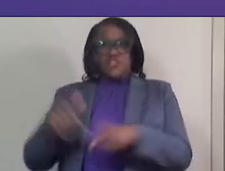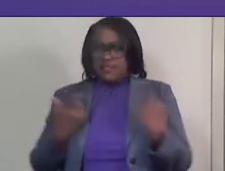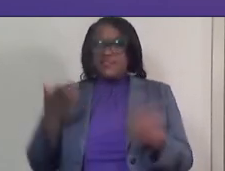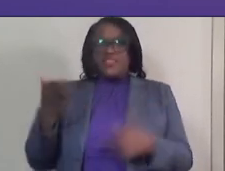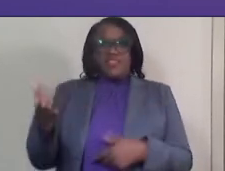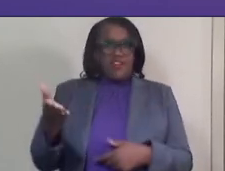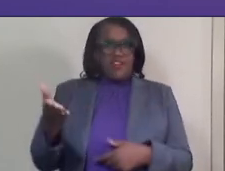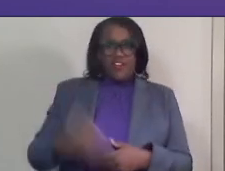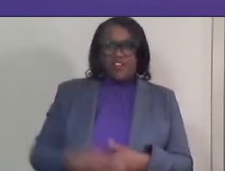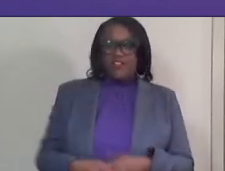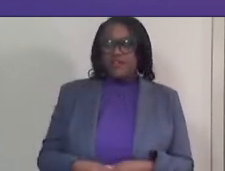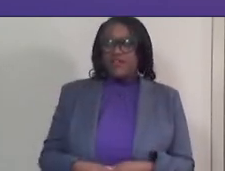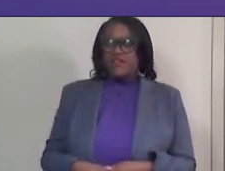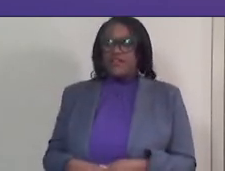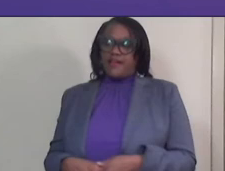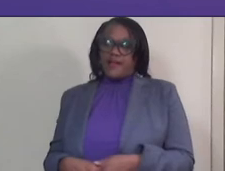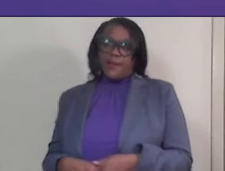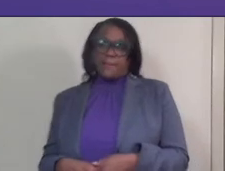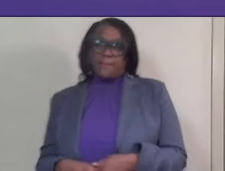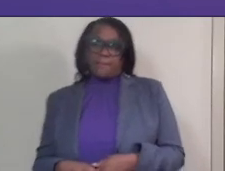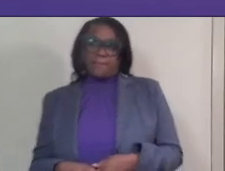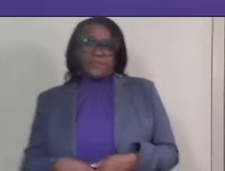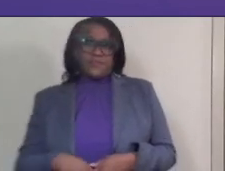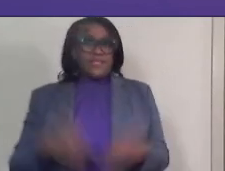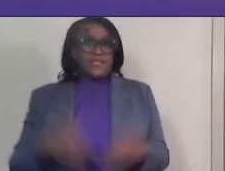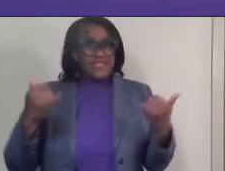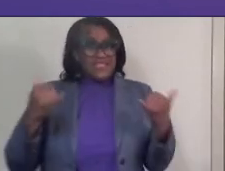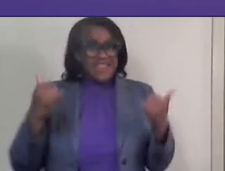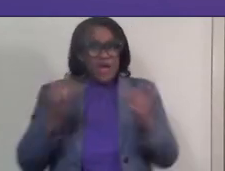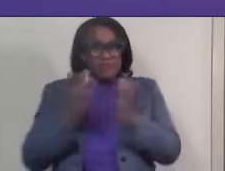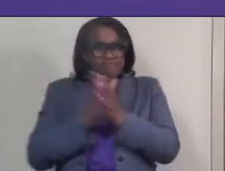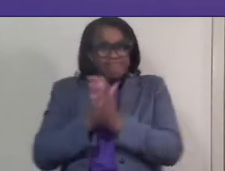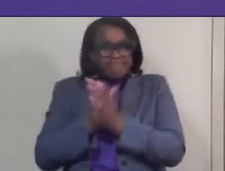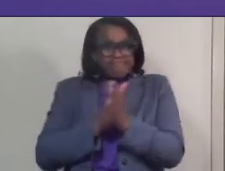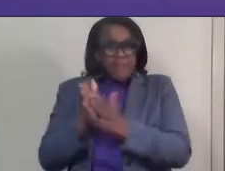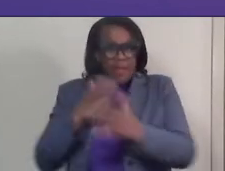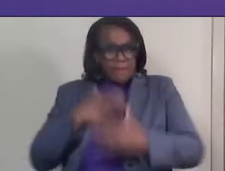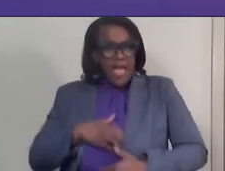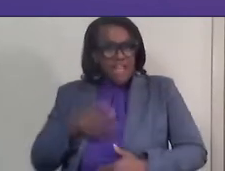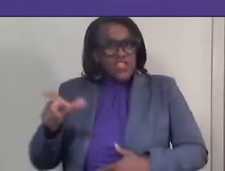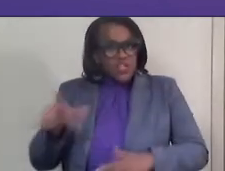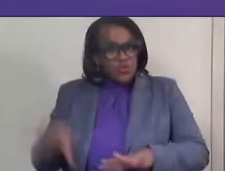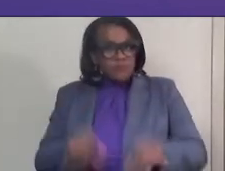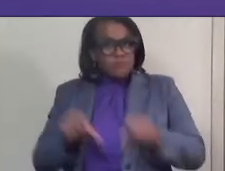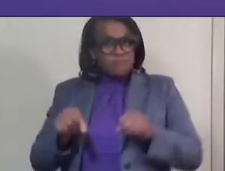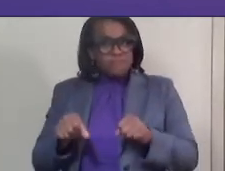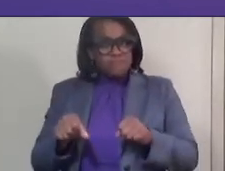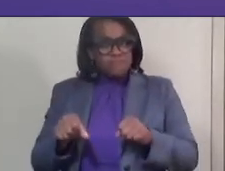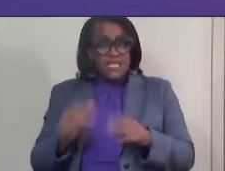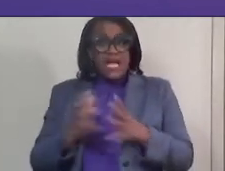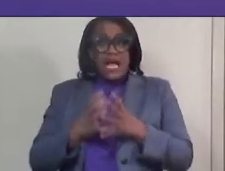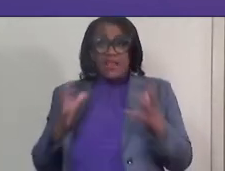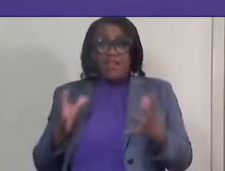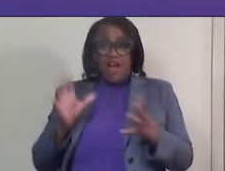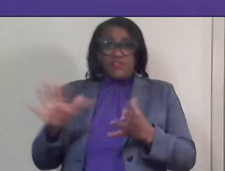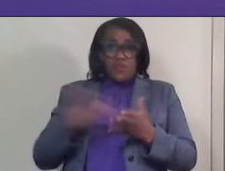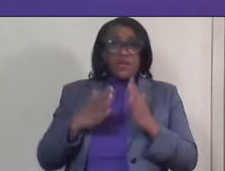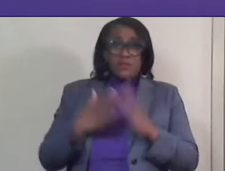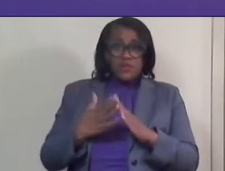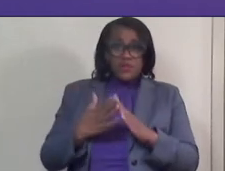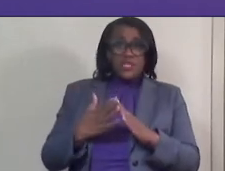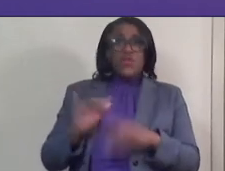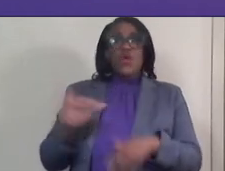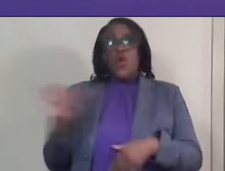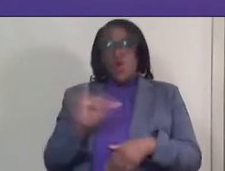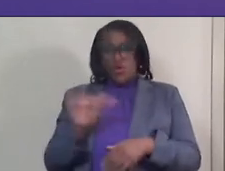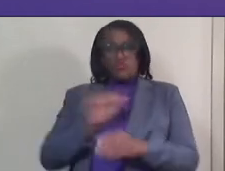neighborhood. And this is now a passion that you have undertaken. And I know that a lot of your community has also participated